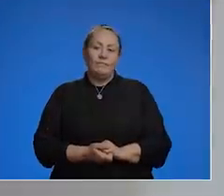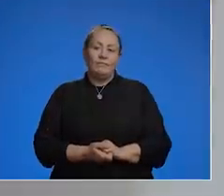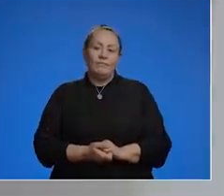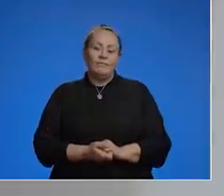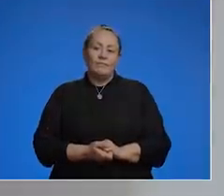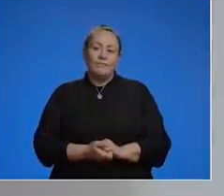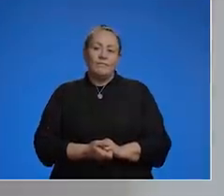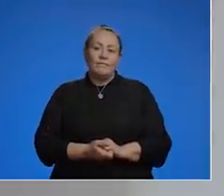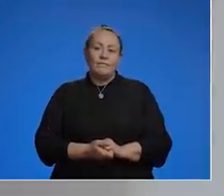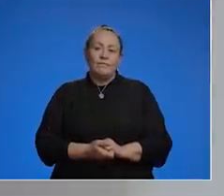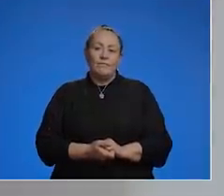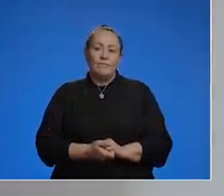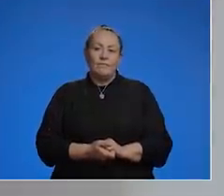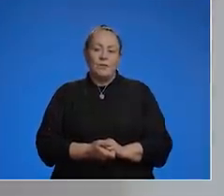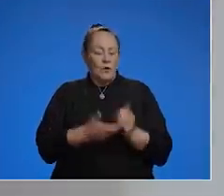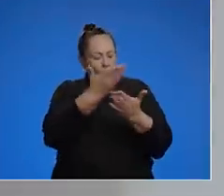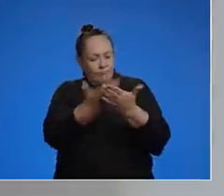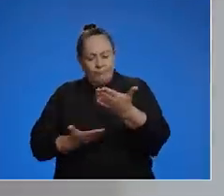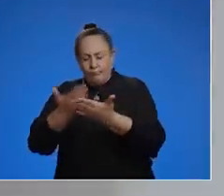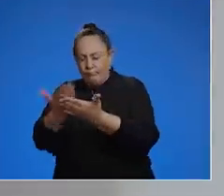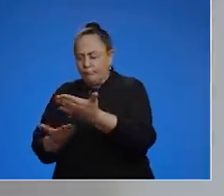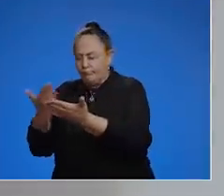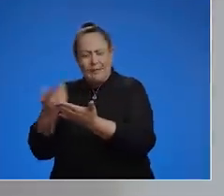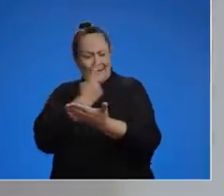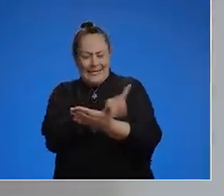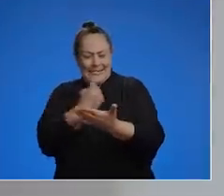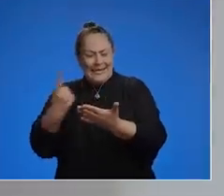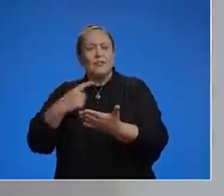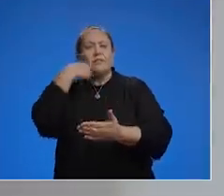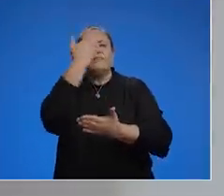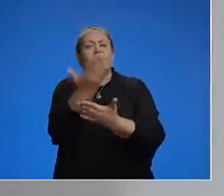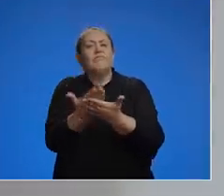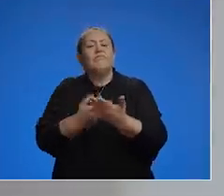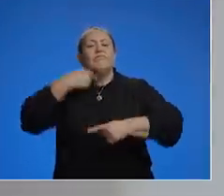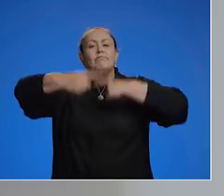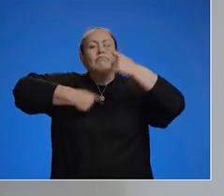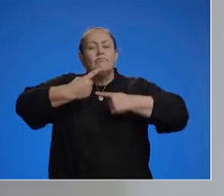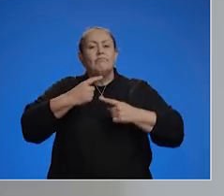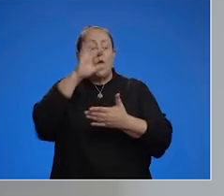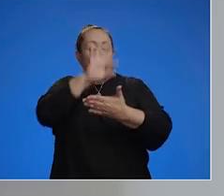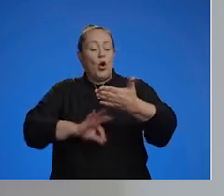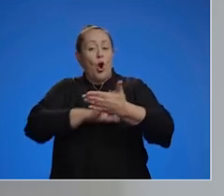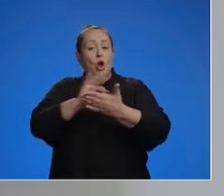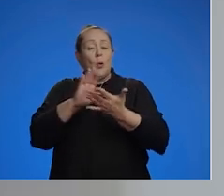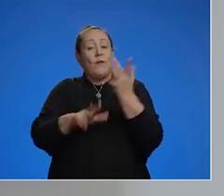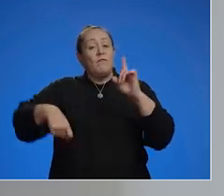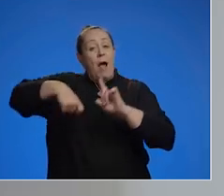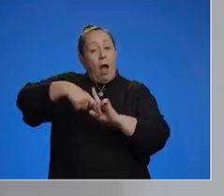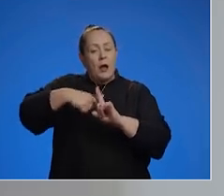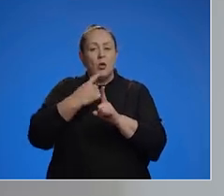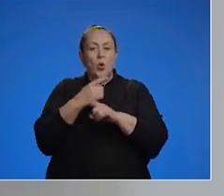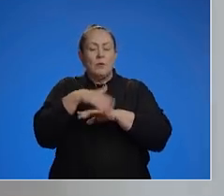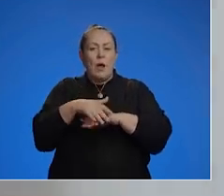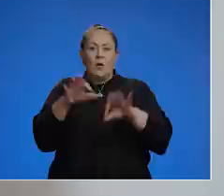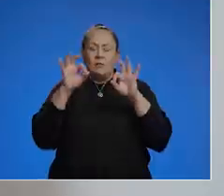We're racing through the scriptures, but each of them have a word to say to us. The Gospel of St. Mark speaks of a cosmic